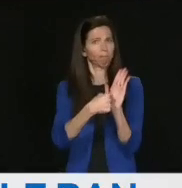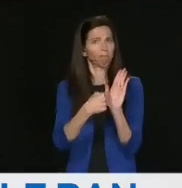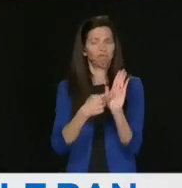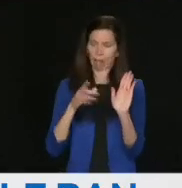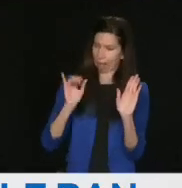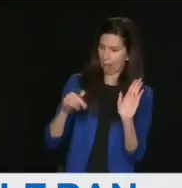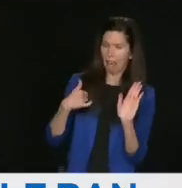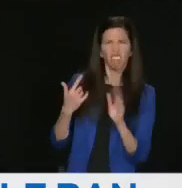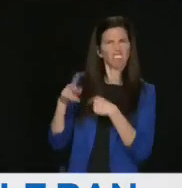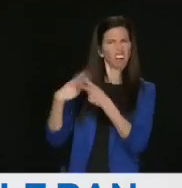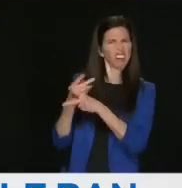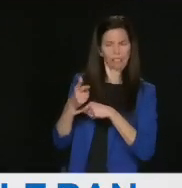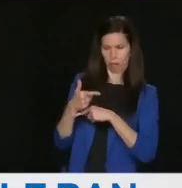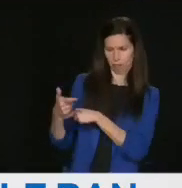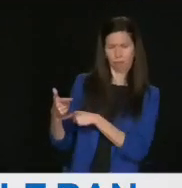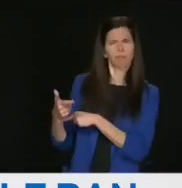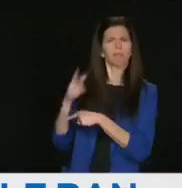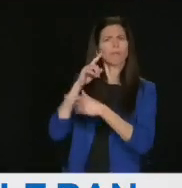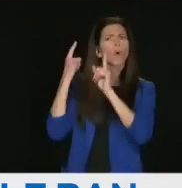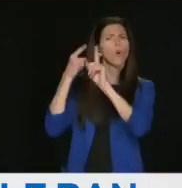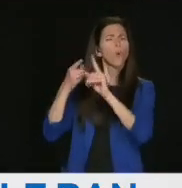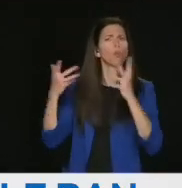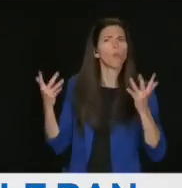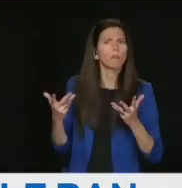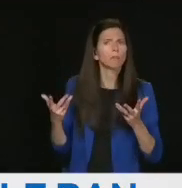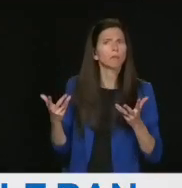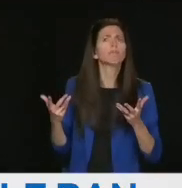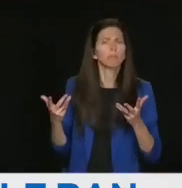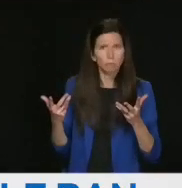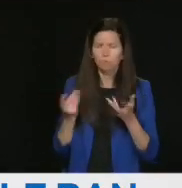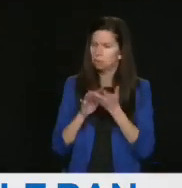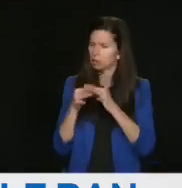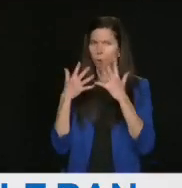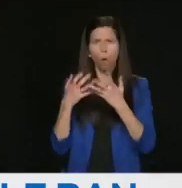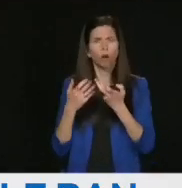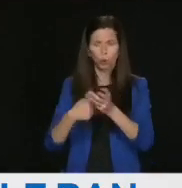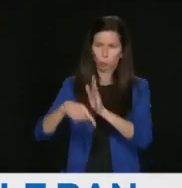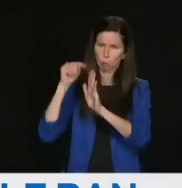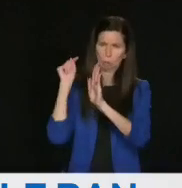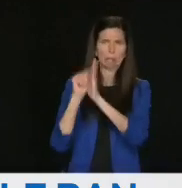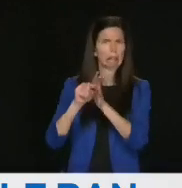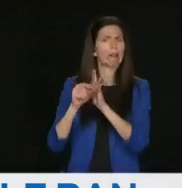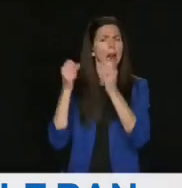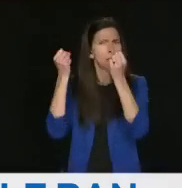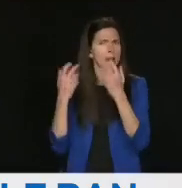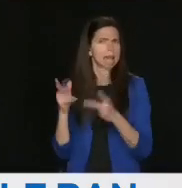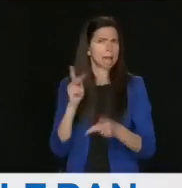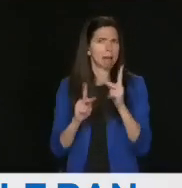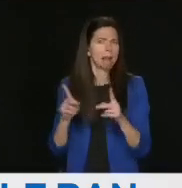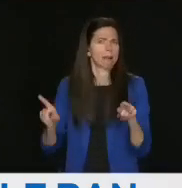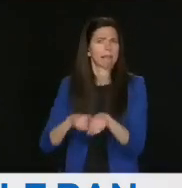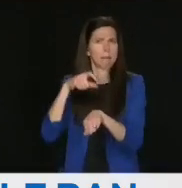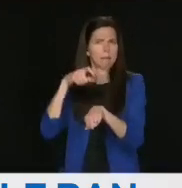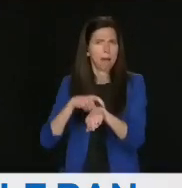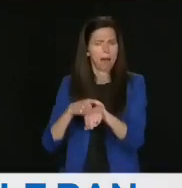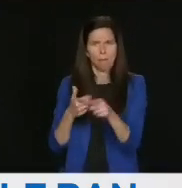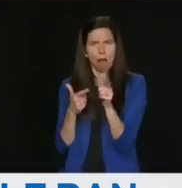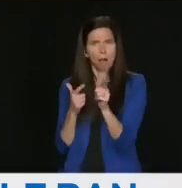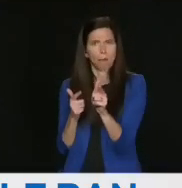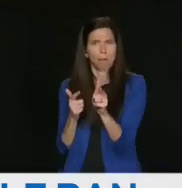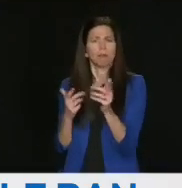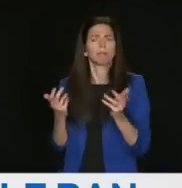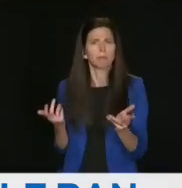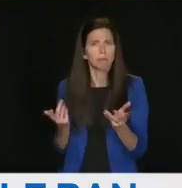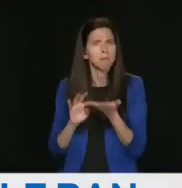one purpose only, to kill the largest number of people in the shortest amount of time. There